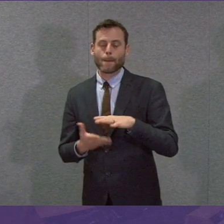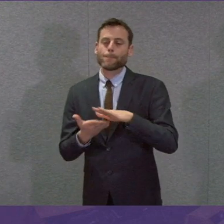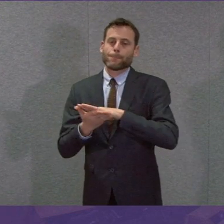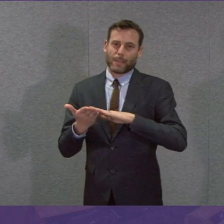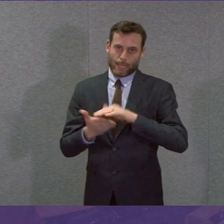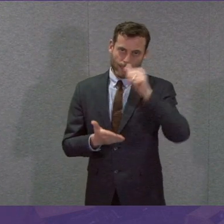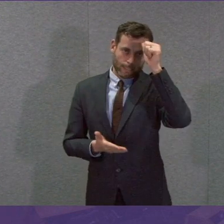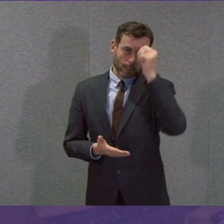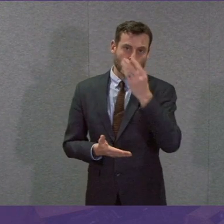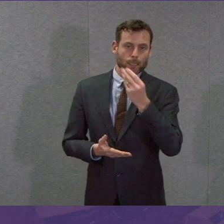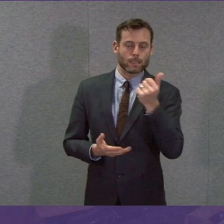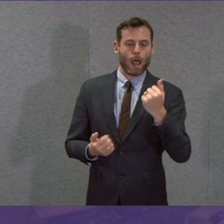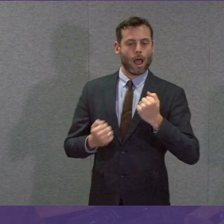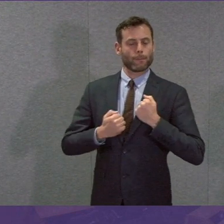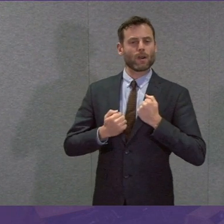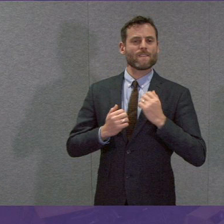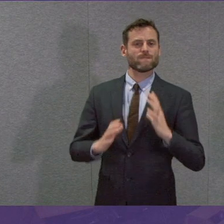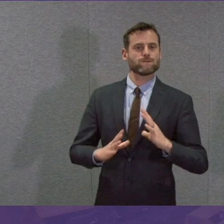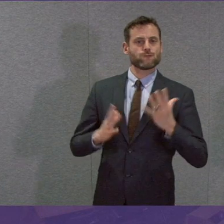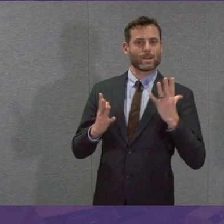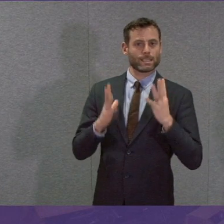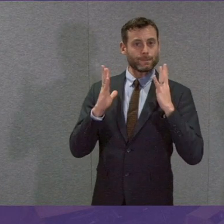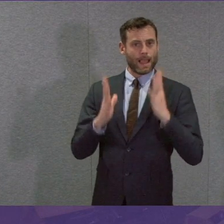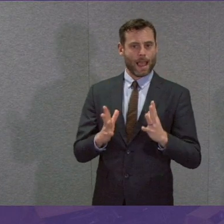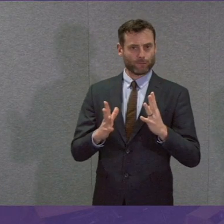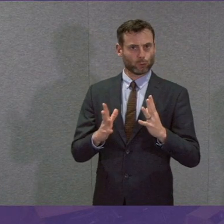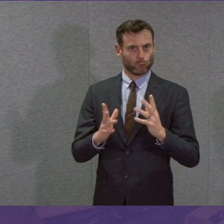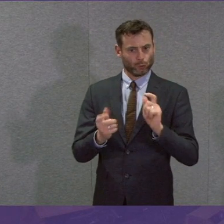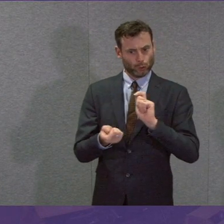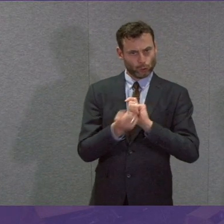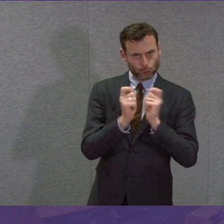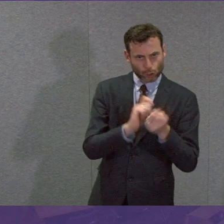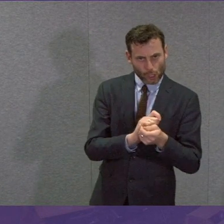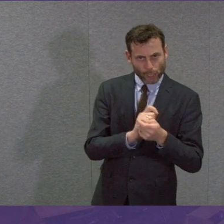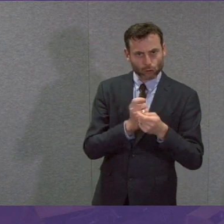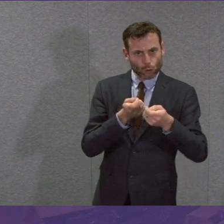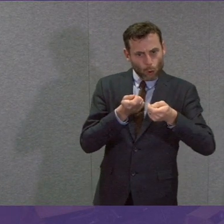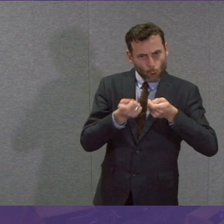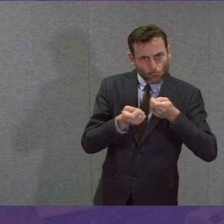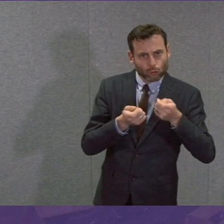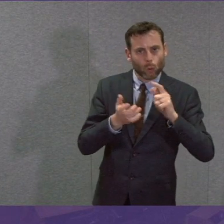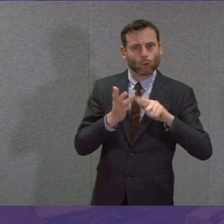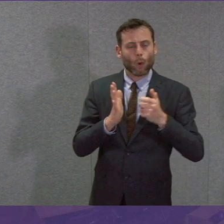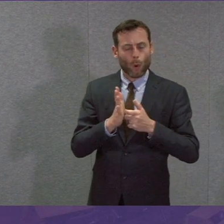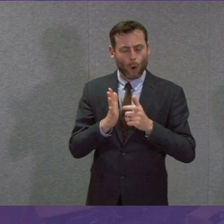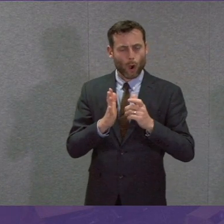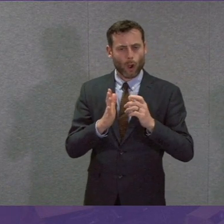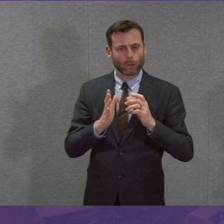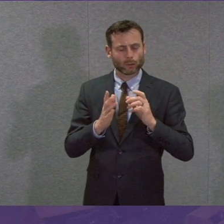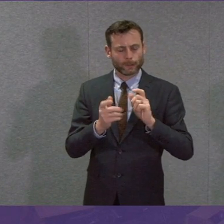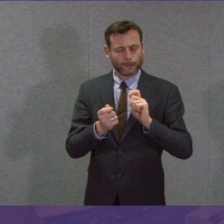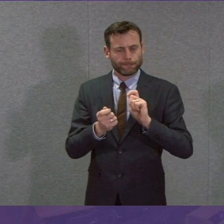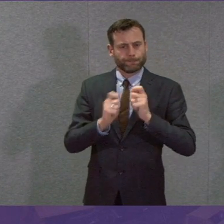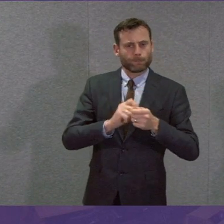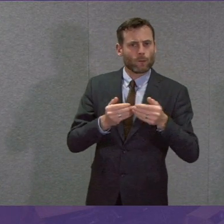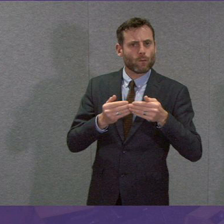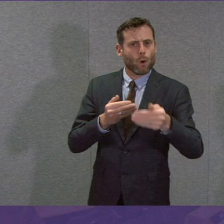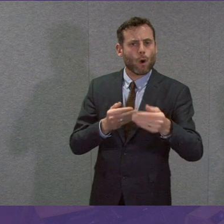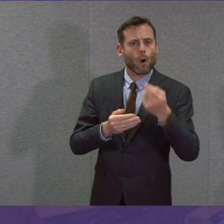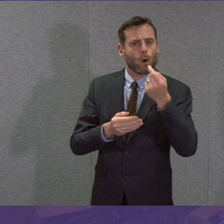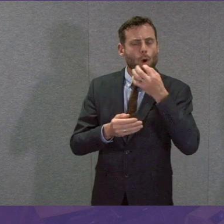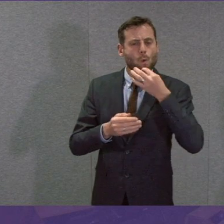to be curtailed, albeit in a measured and a time-limited fashion. Can I ask the Cabinet Secretary two questions on his